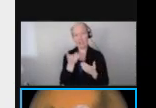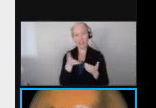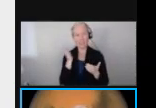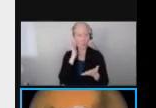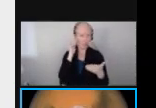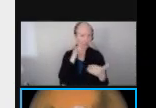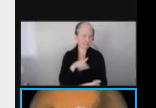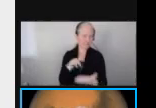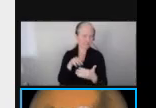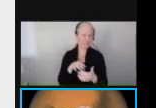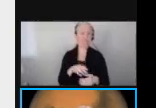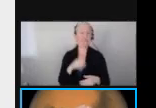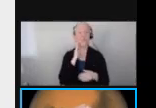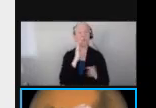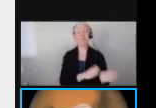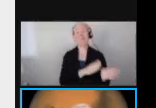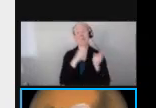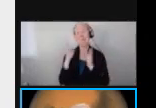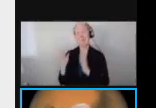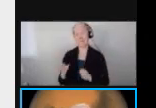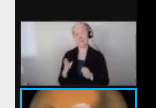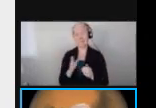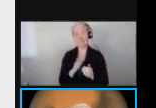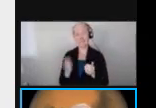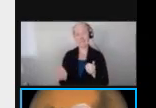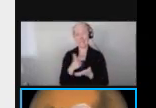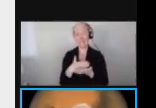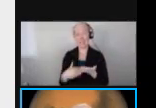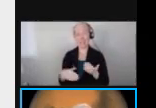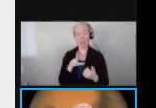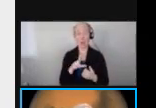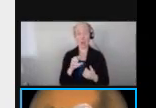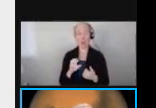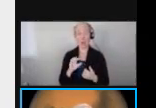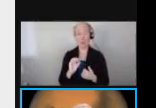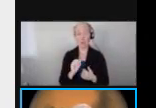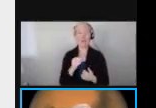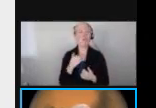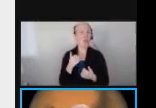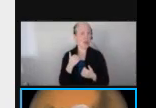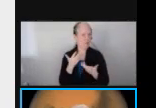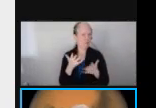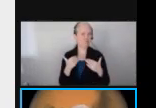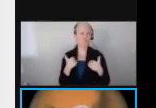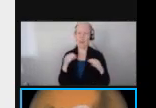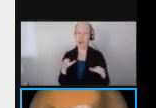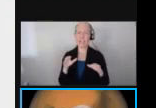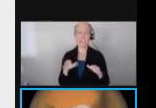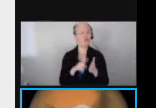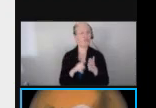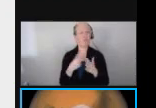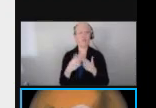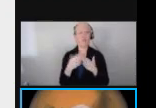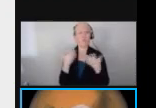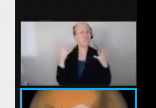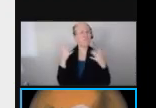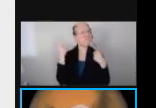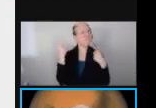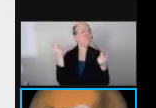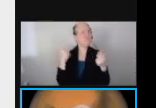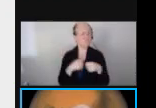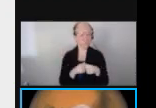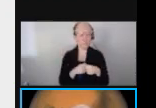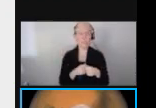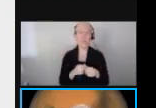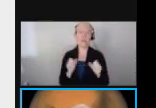For low Earth orbit, there are a number of things that we do there. We have an active research program, and we can